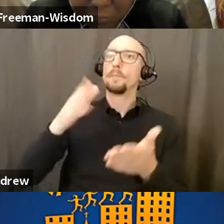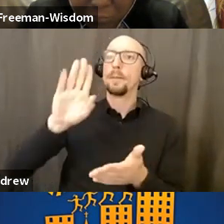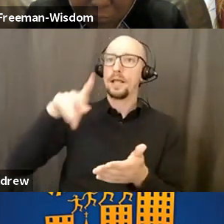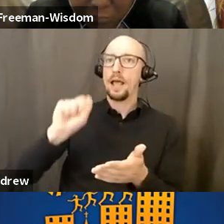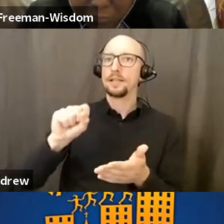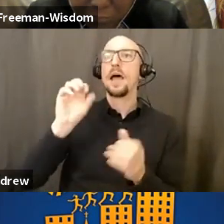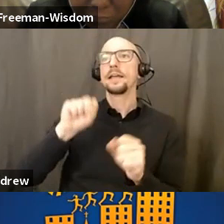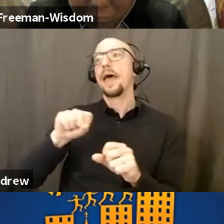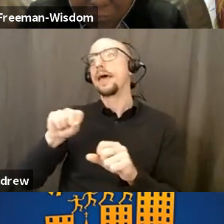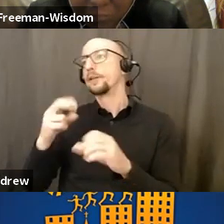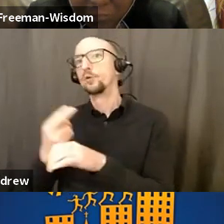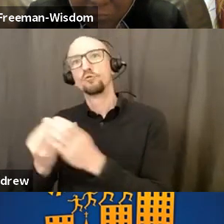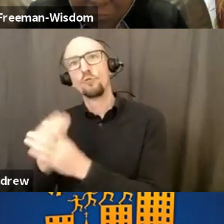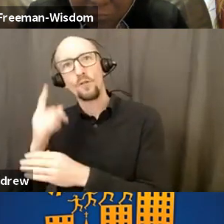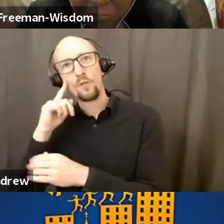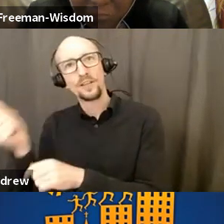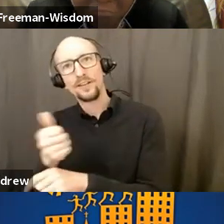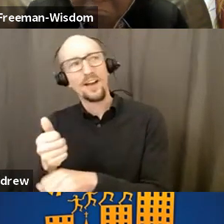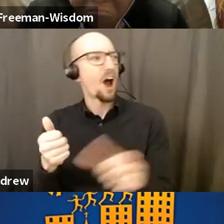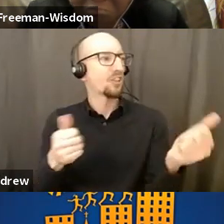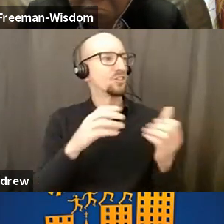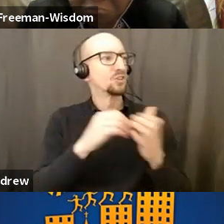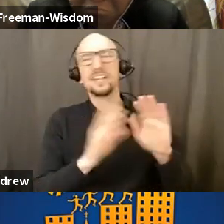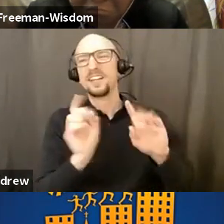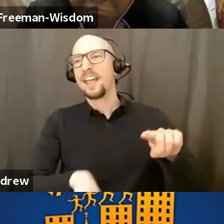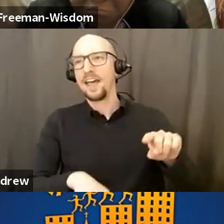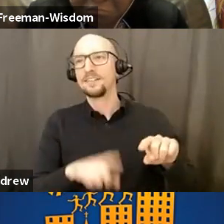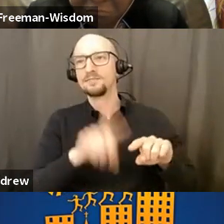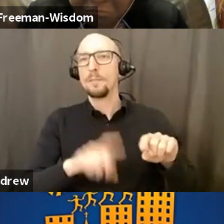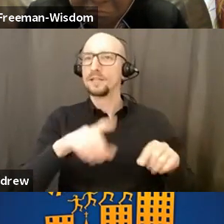other students wouldn't. And so similar to how